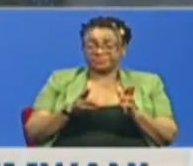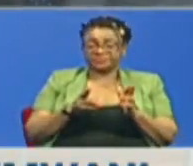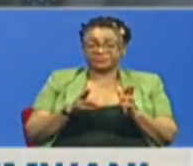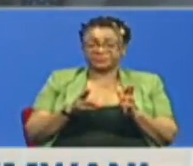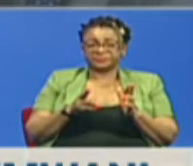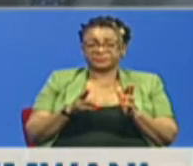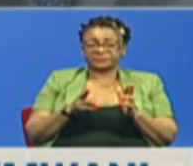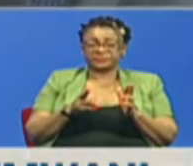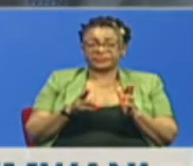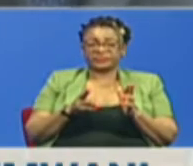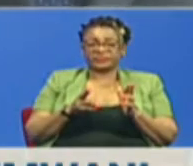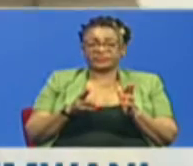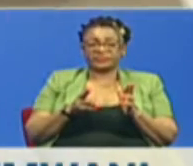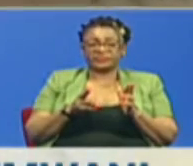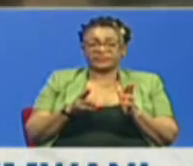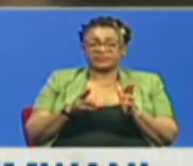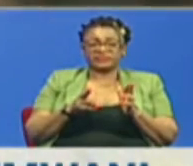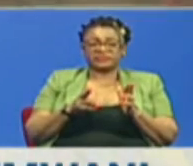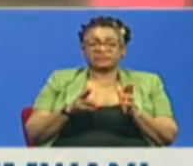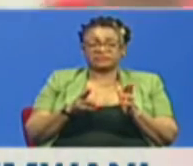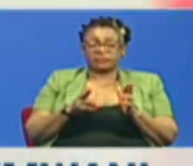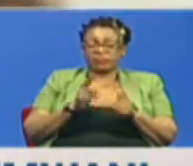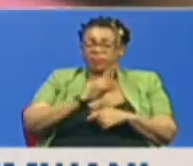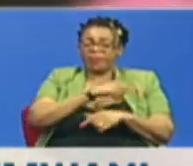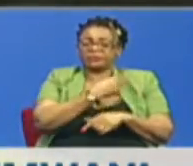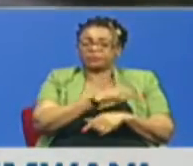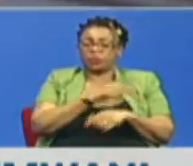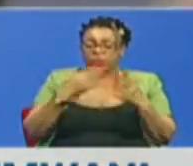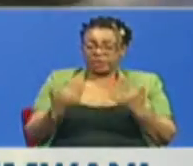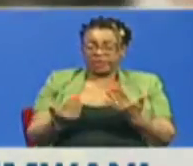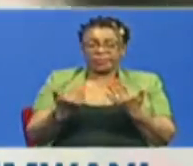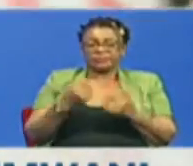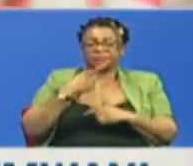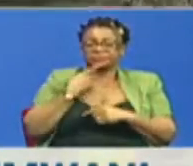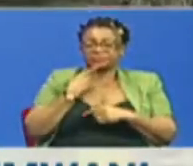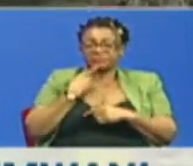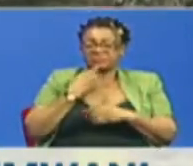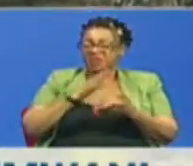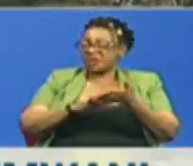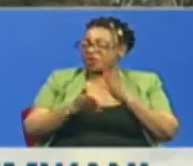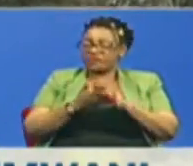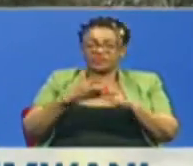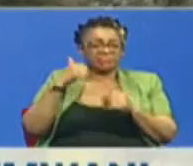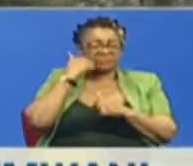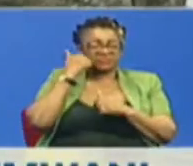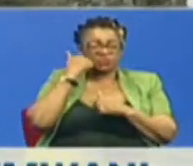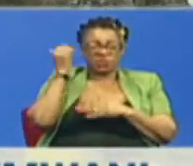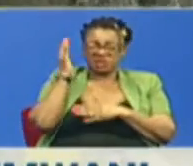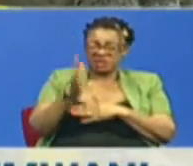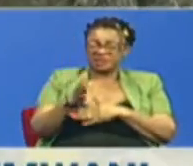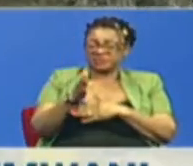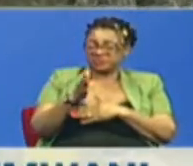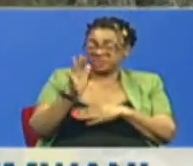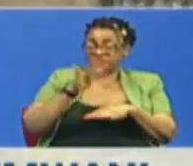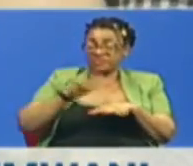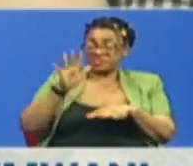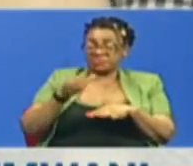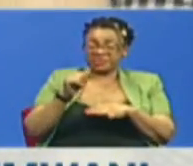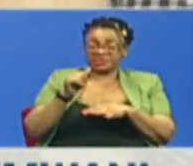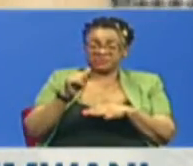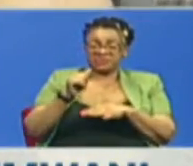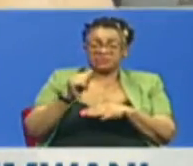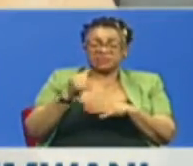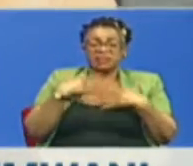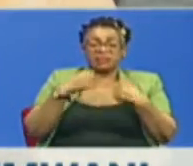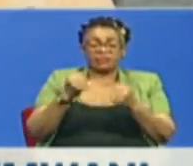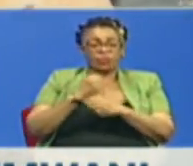to assist Pumwani. The hospital, however, says none of the patients was directly infected by the healthcare workers. Dr. John Murima,